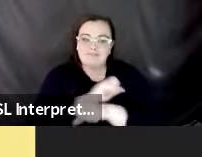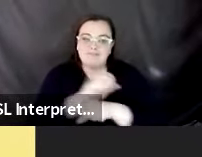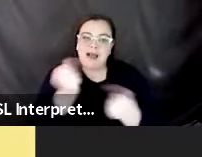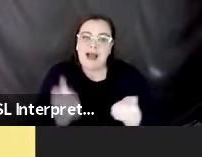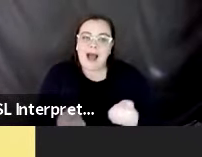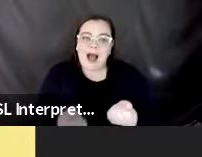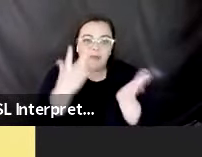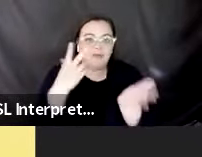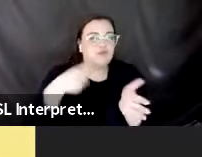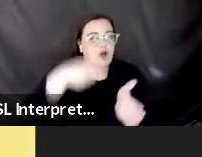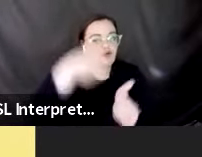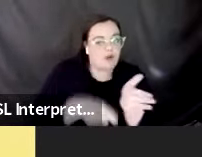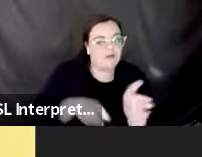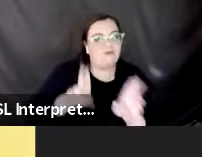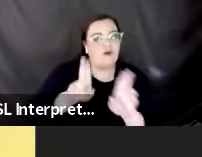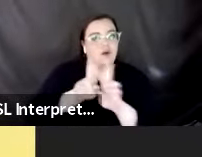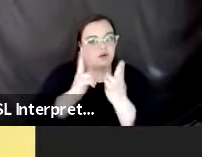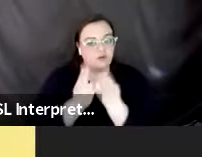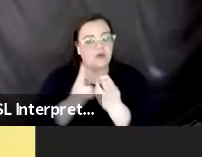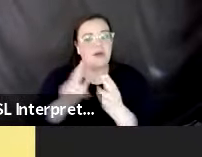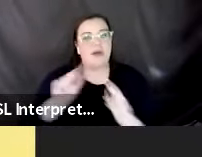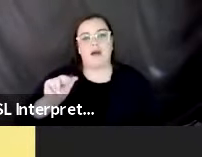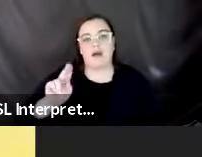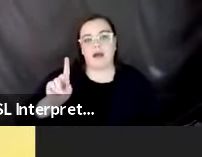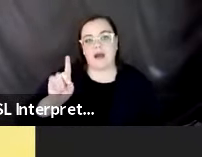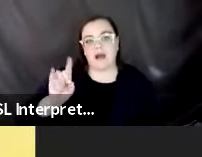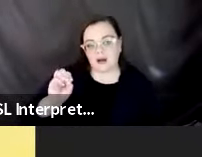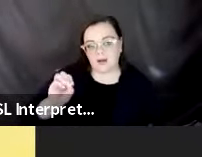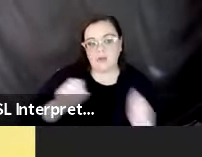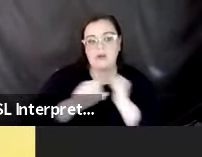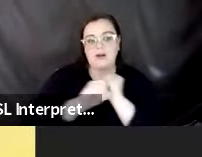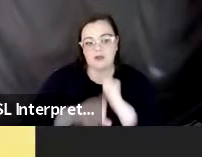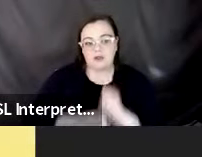do a union audio commercial under the AudioFlex.